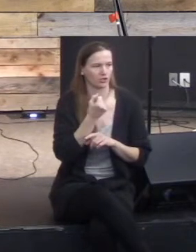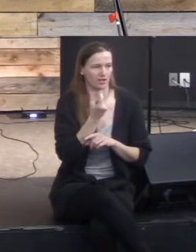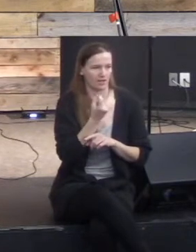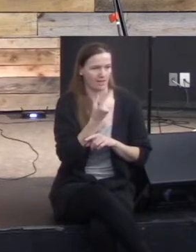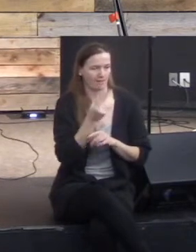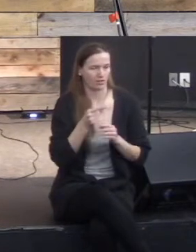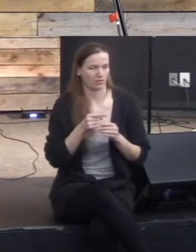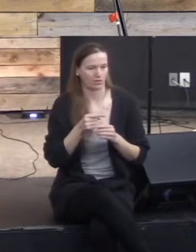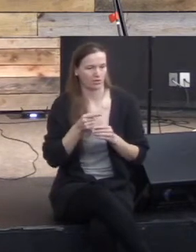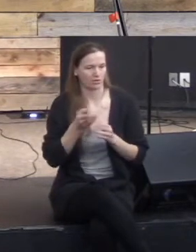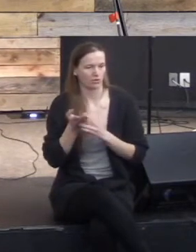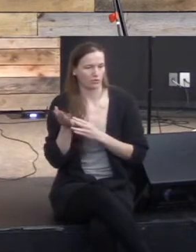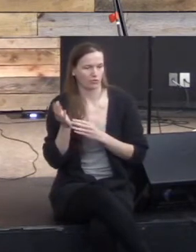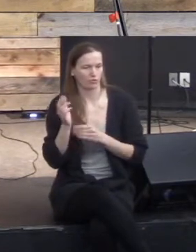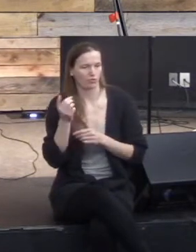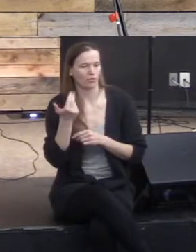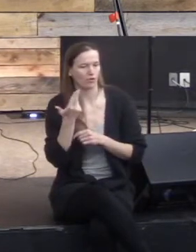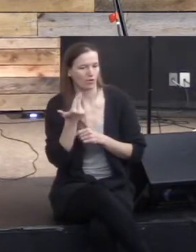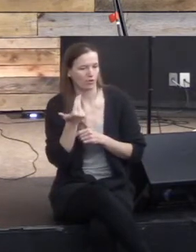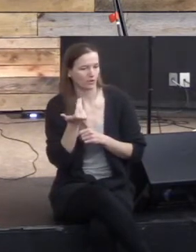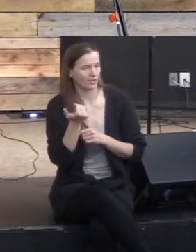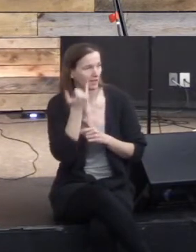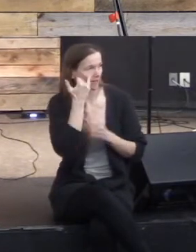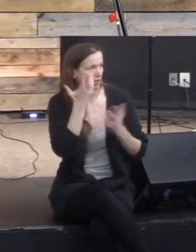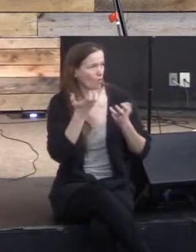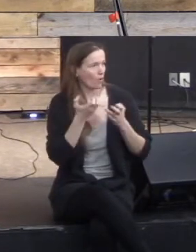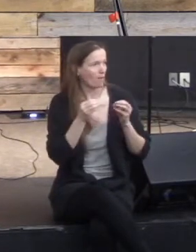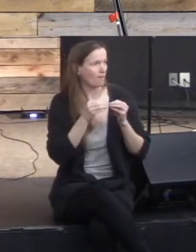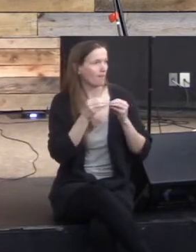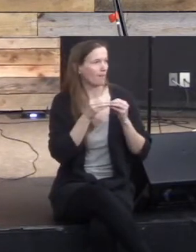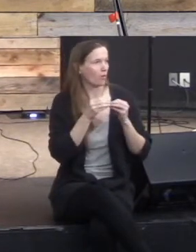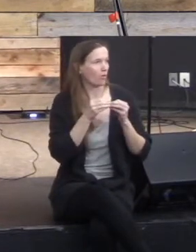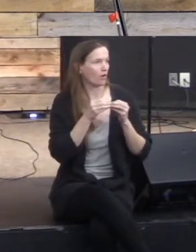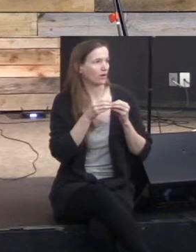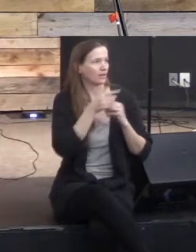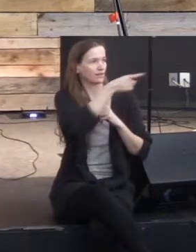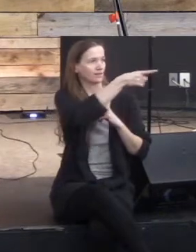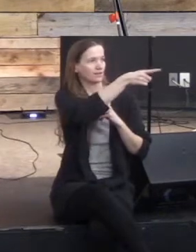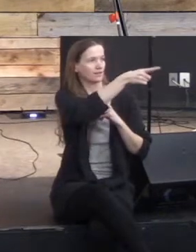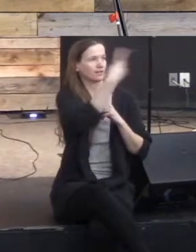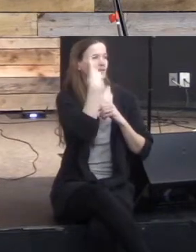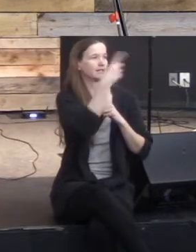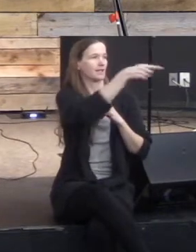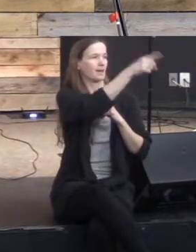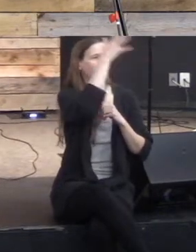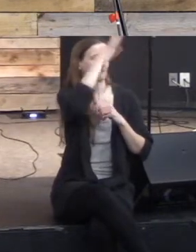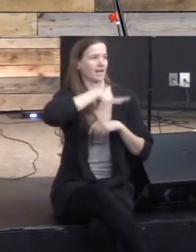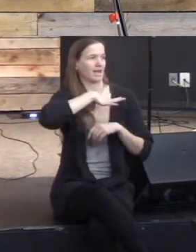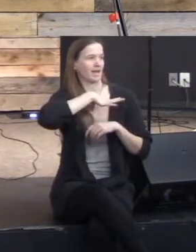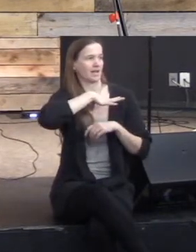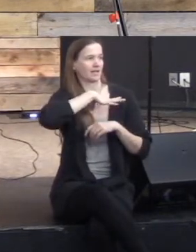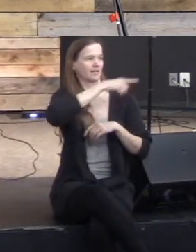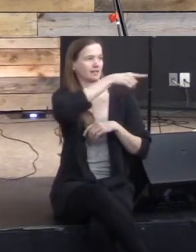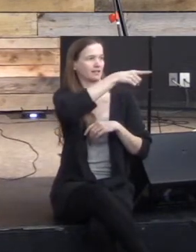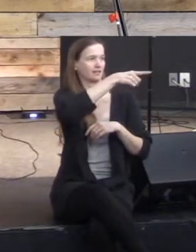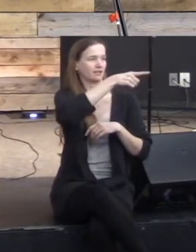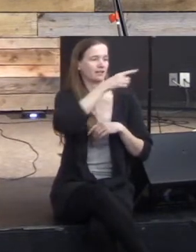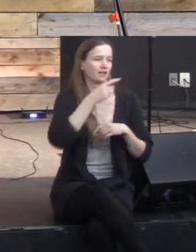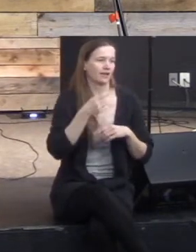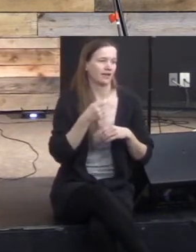more details, Jeff Schmidt, could you please stand up? Please see Jeff Schmidt. He will give you more details about